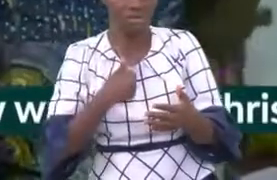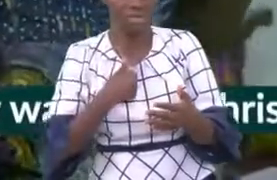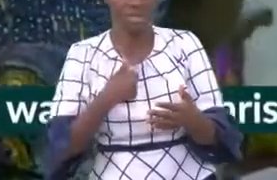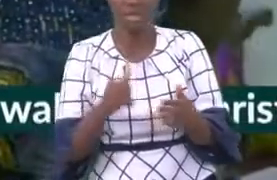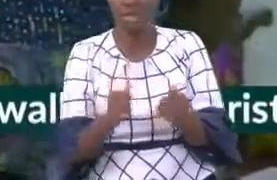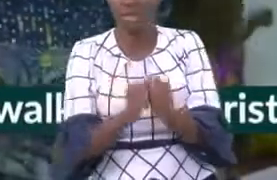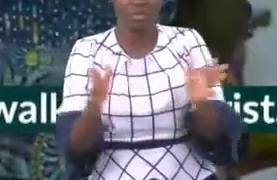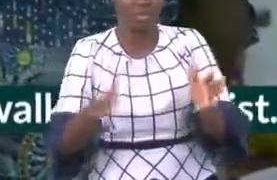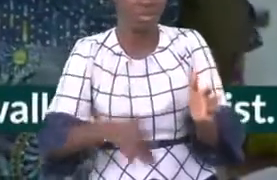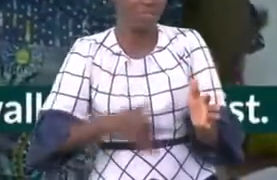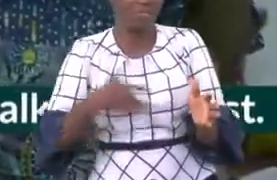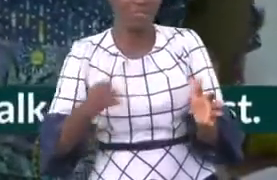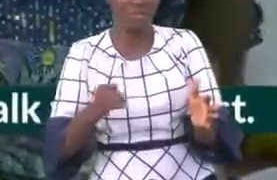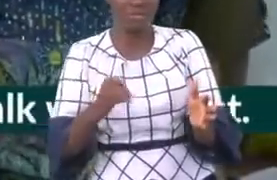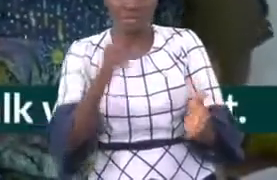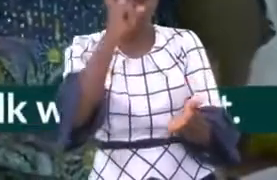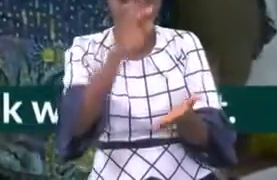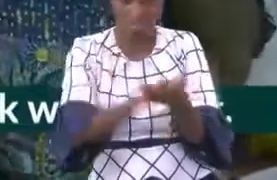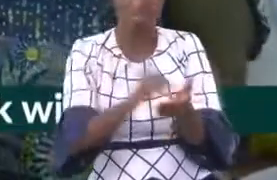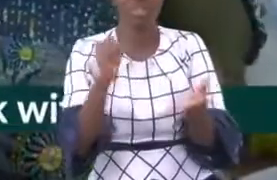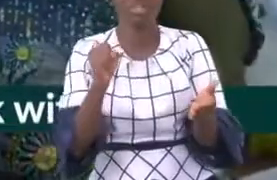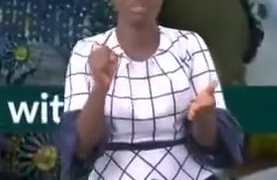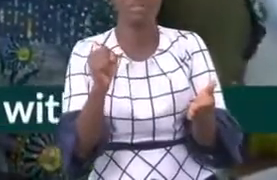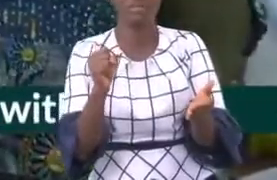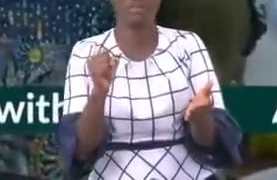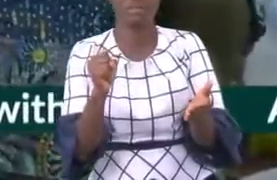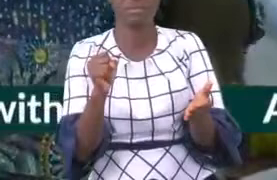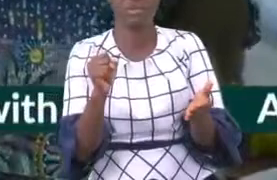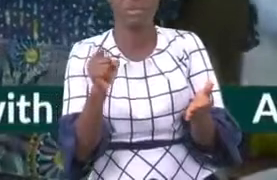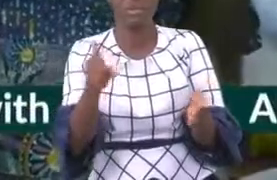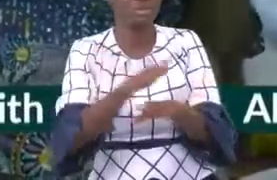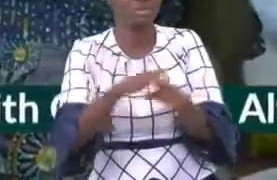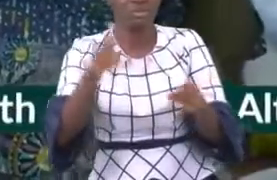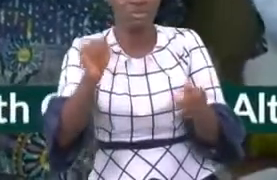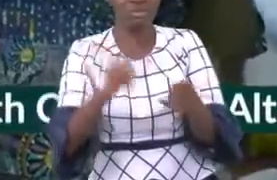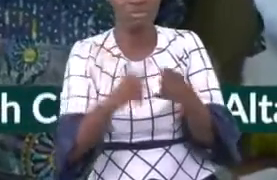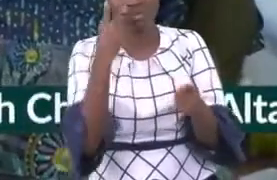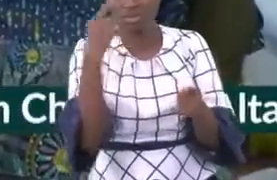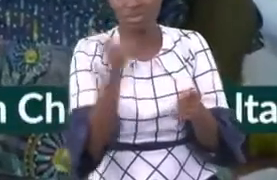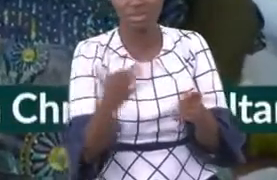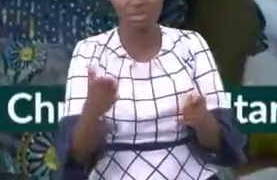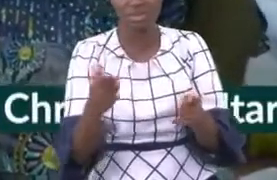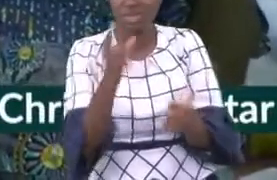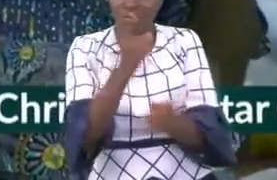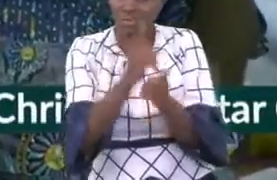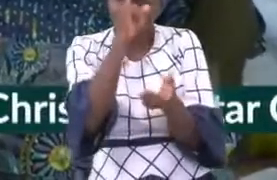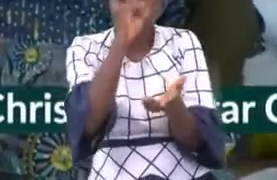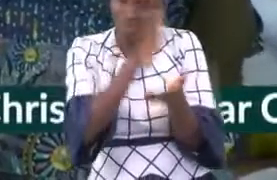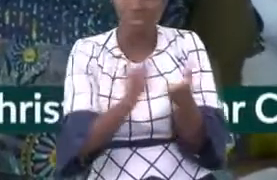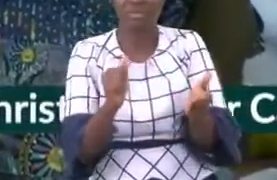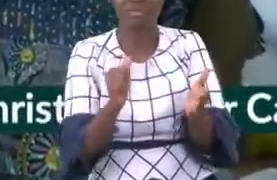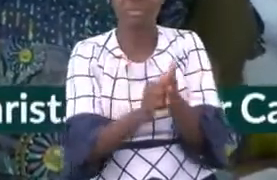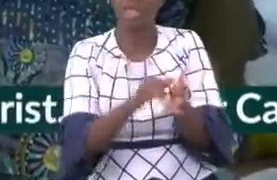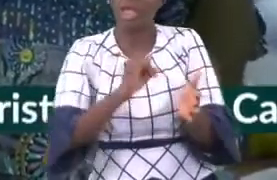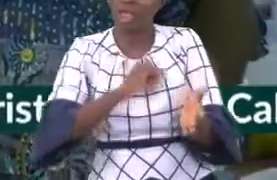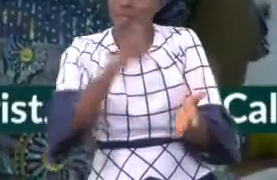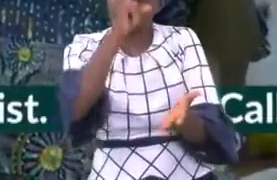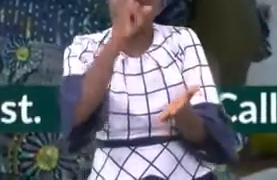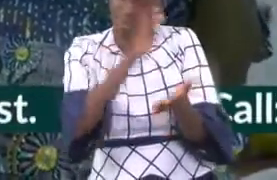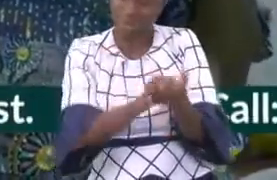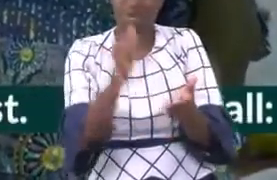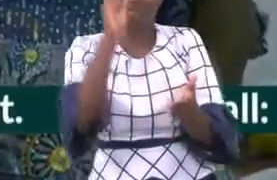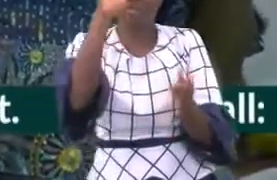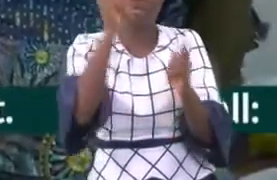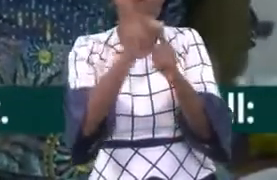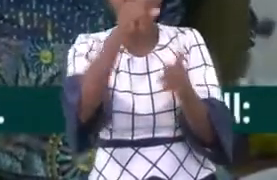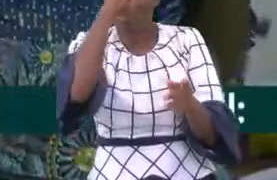see anything. I believe your word, since you cannot lie, I believe that that salvation